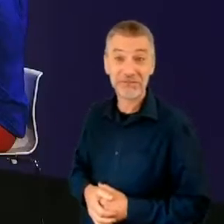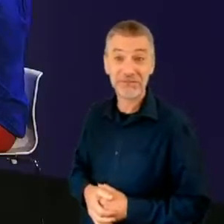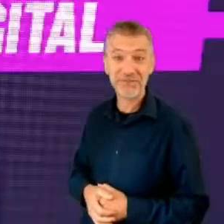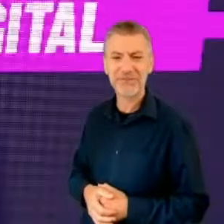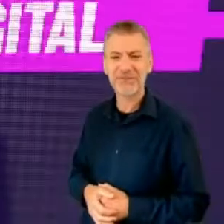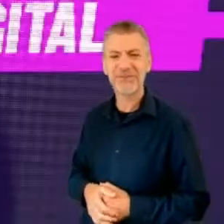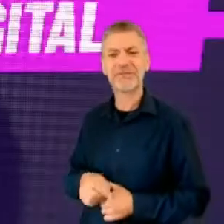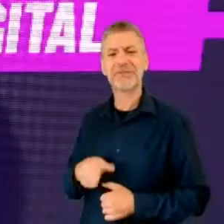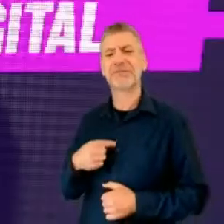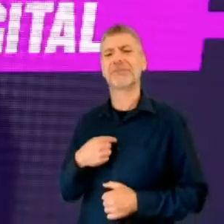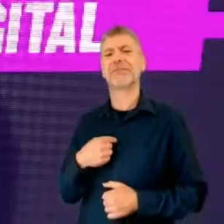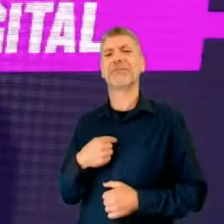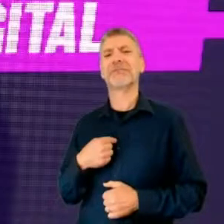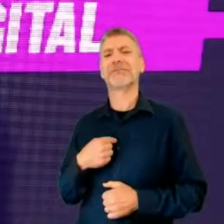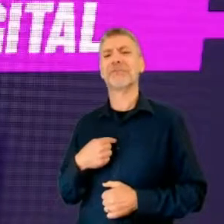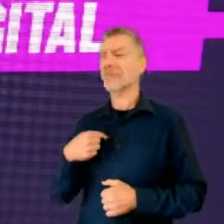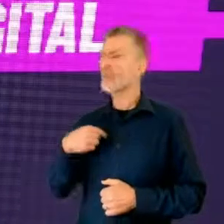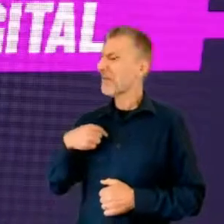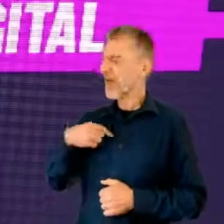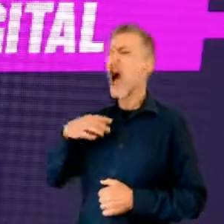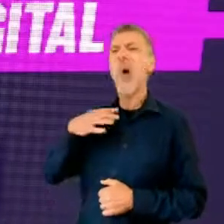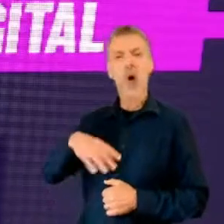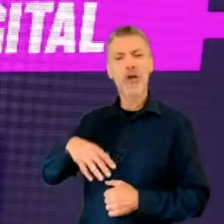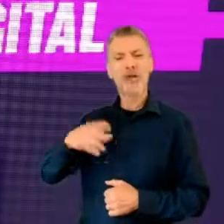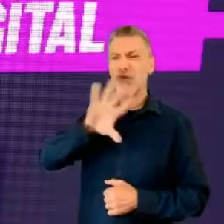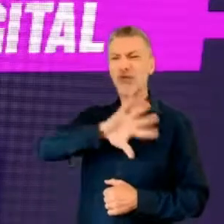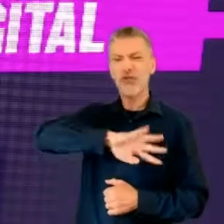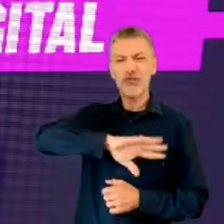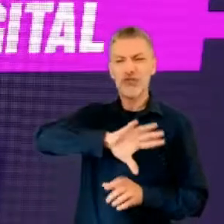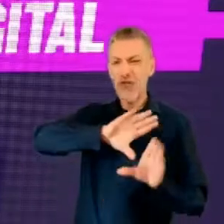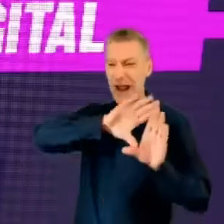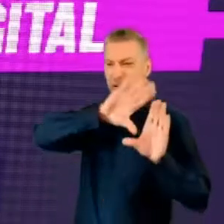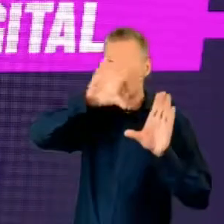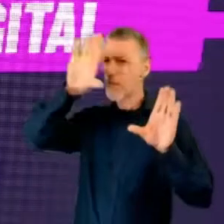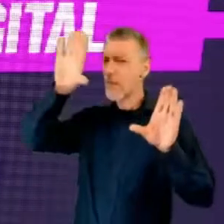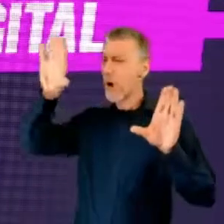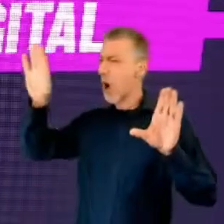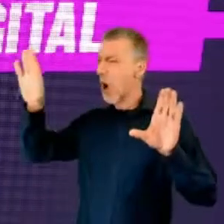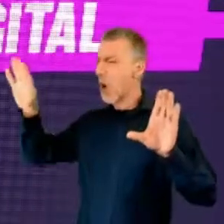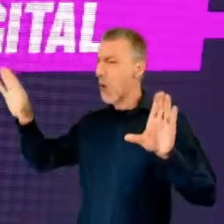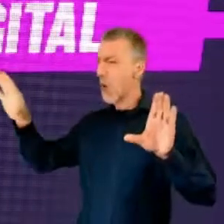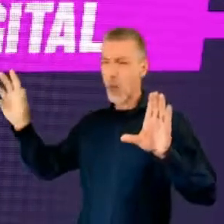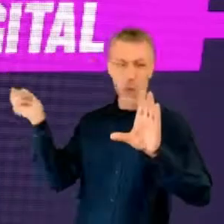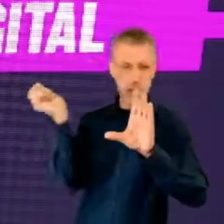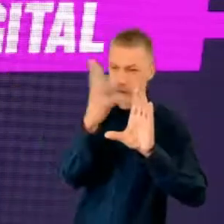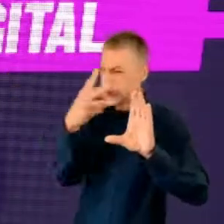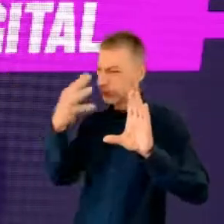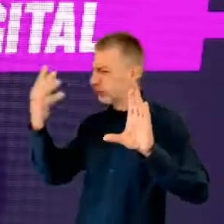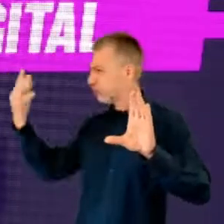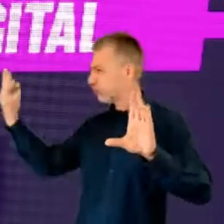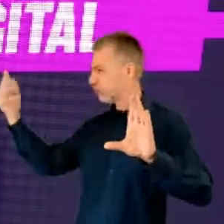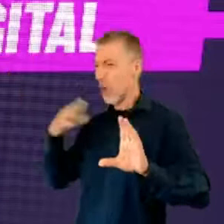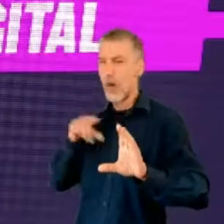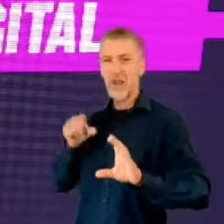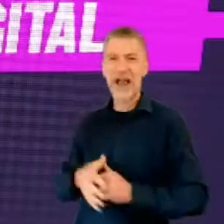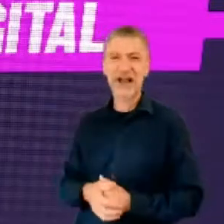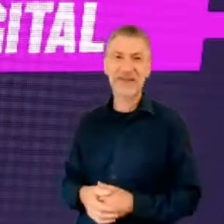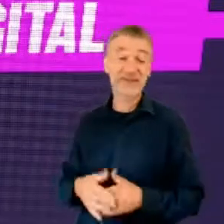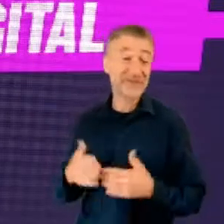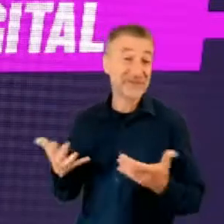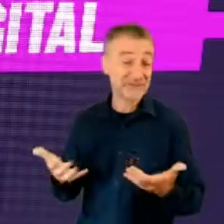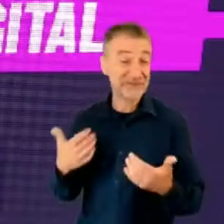think I just want a rainbow wash of colours. You see this thing coming, it's like a palette. But thank you for your question. I was thinking the same